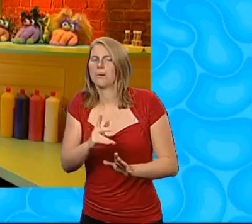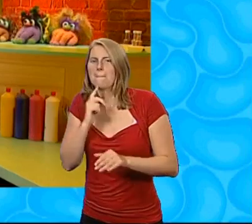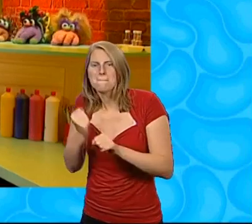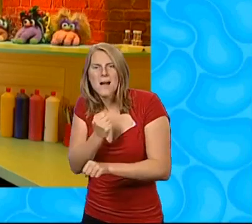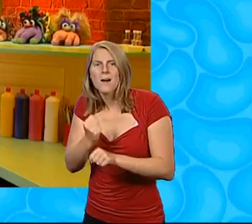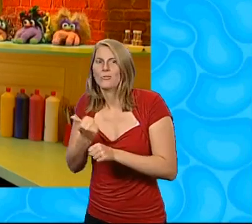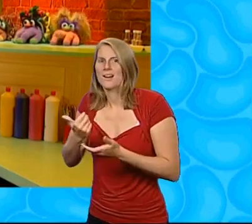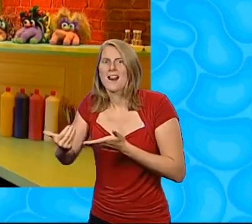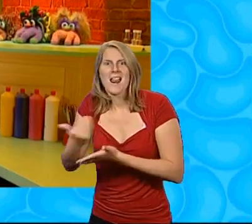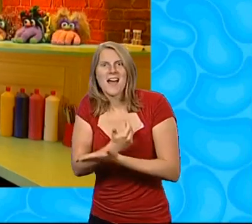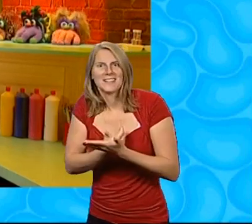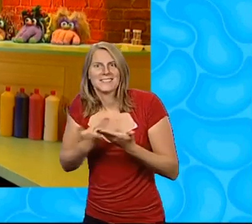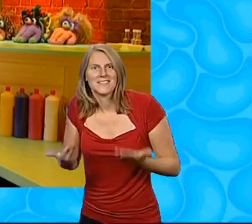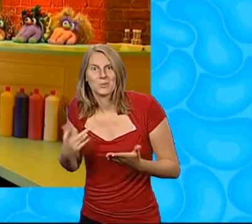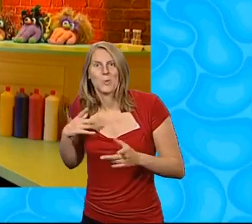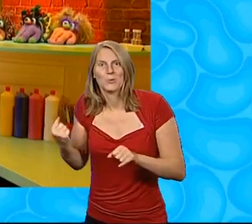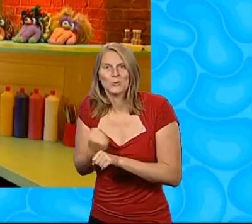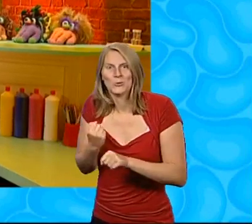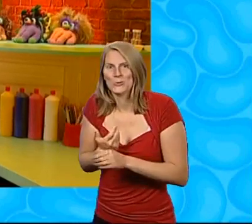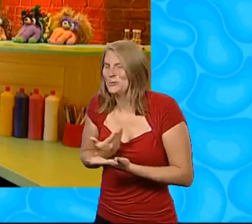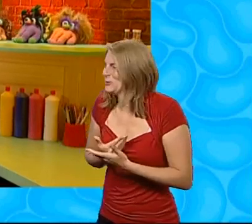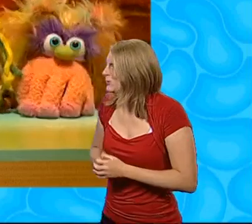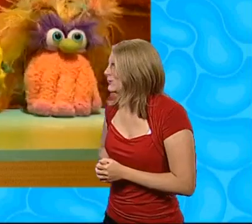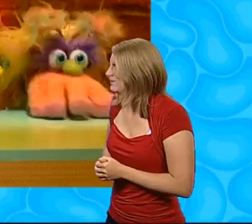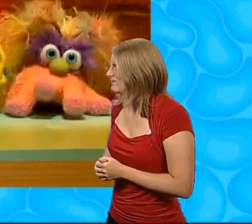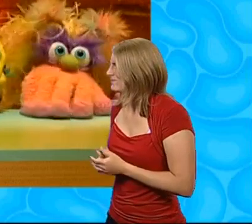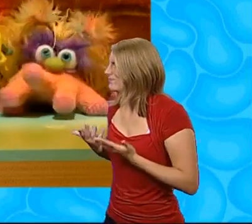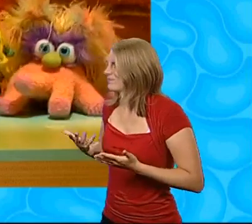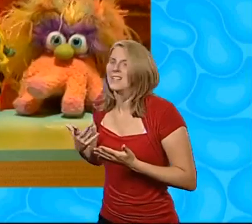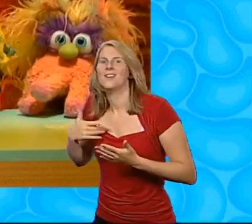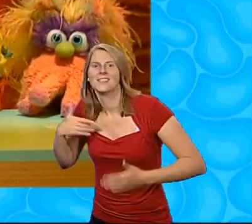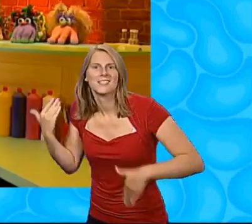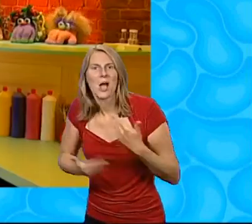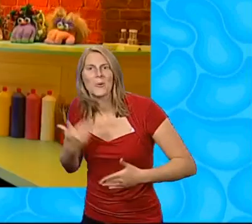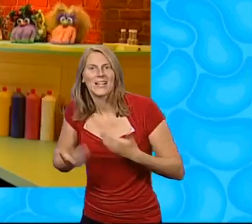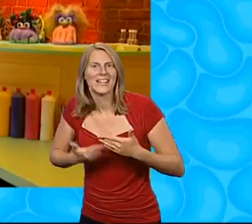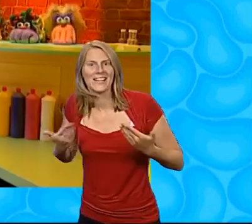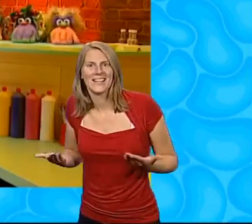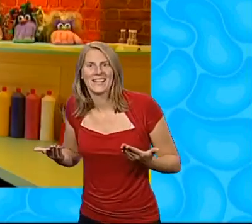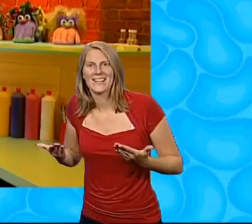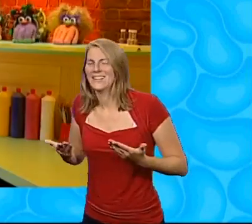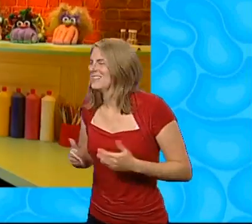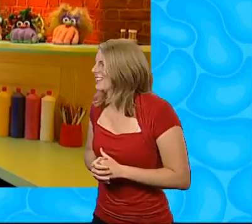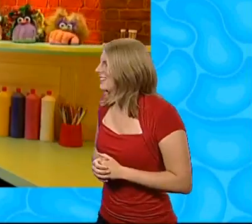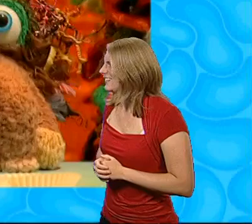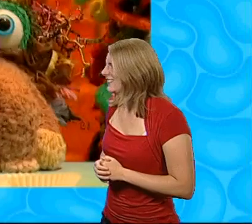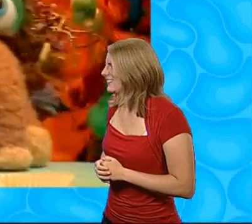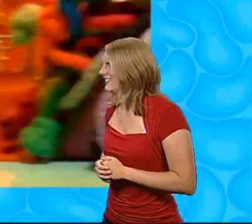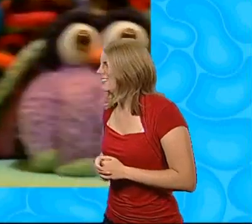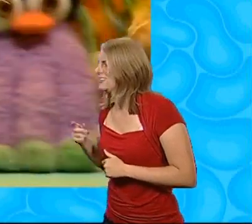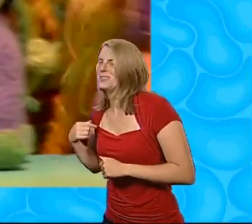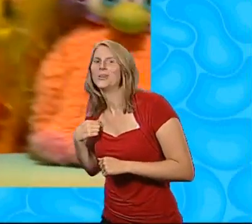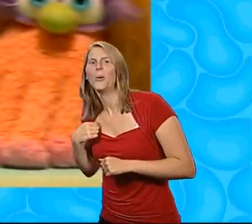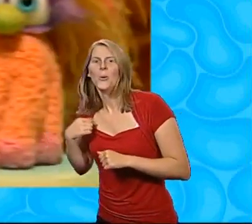making them. So now we know what we need. Let's get Collecting. make and do is what we do.